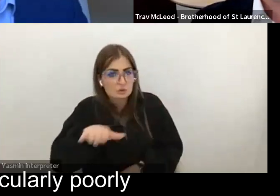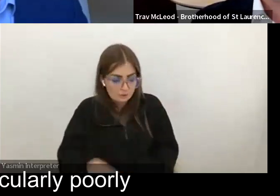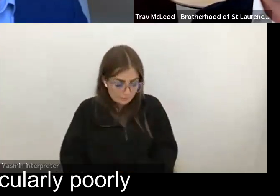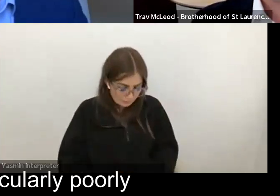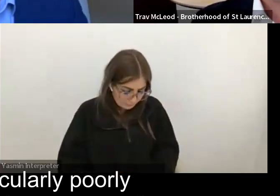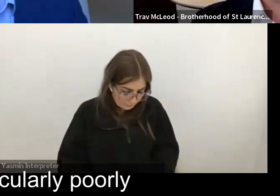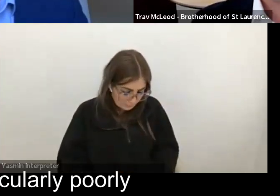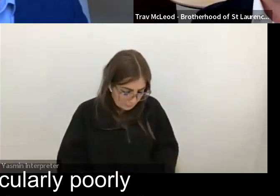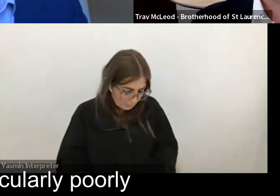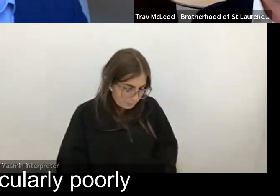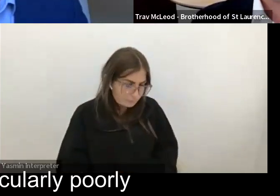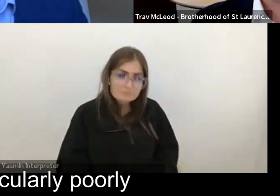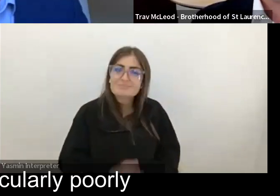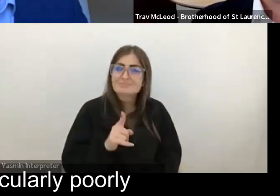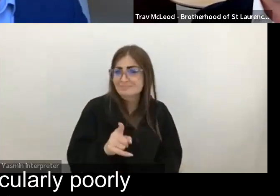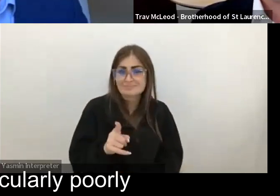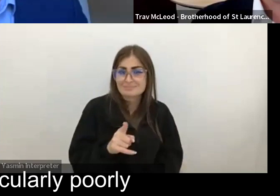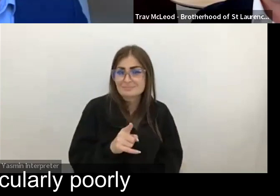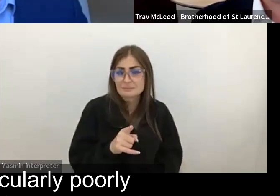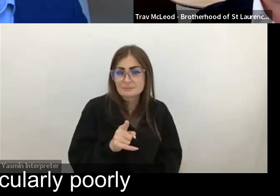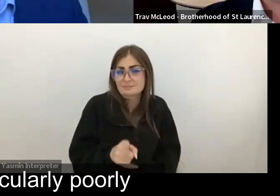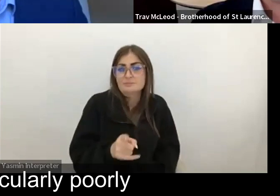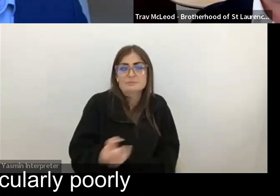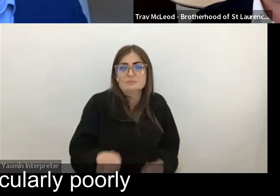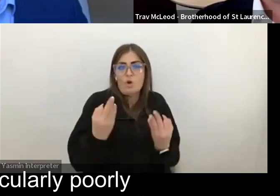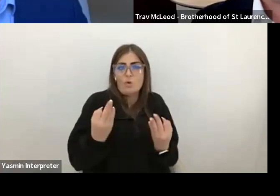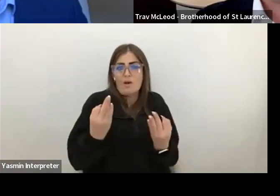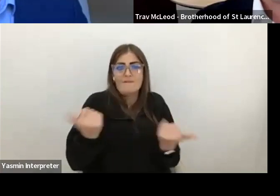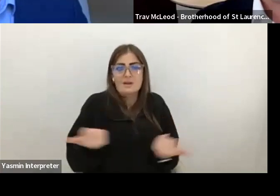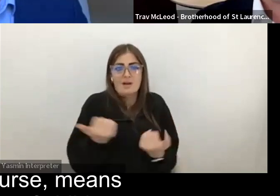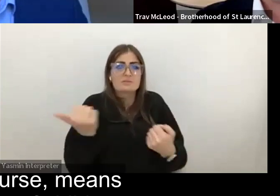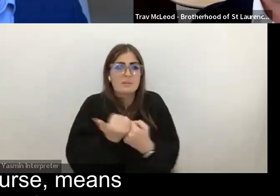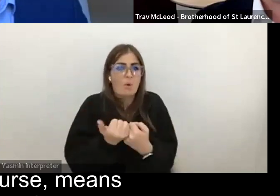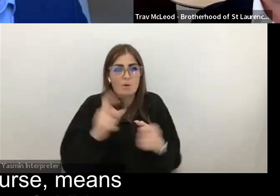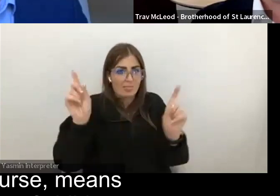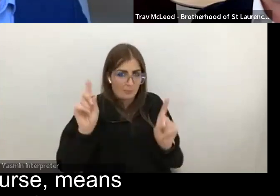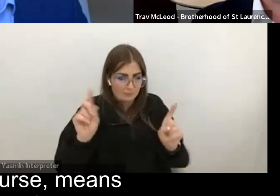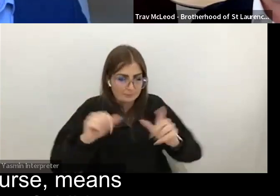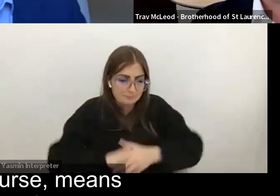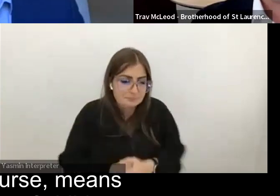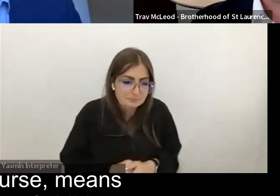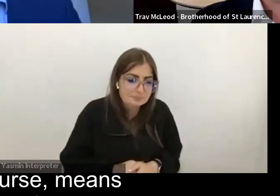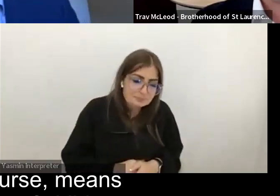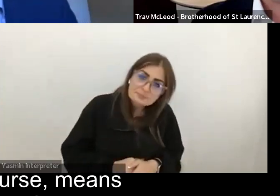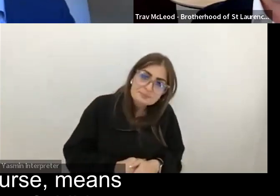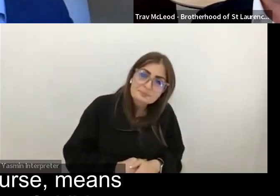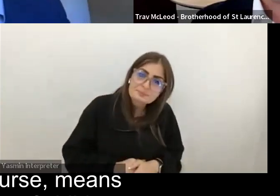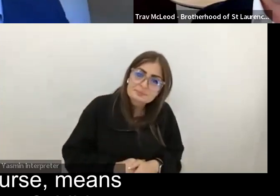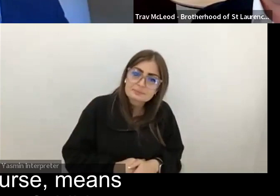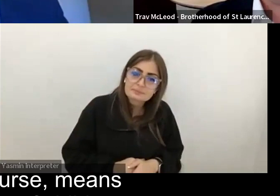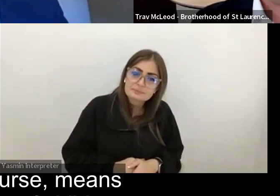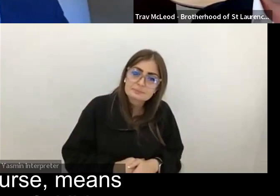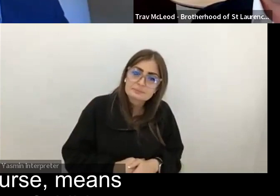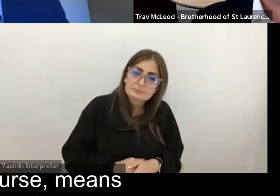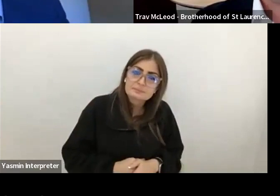who are particularly poorly served by current arrangements. It also, of course, means a wider